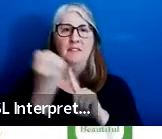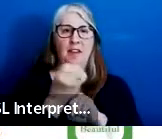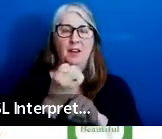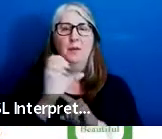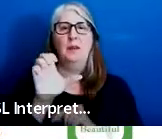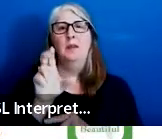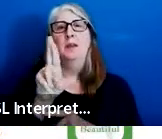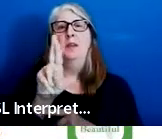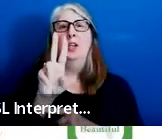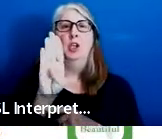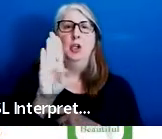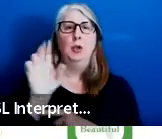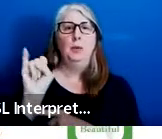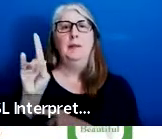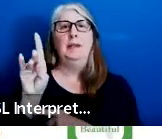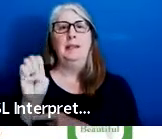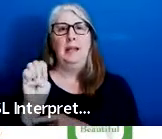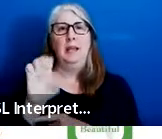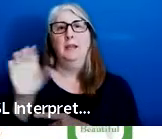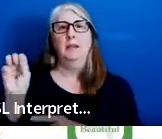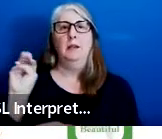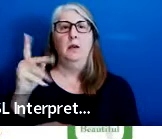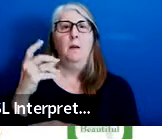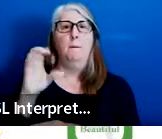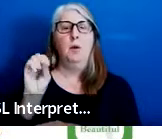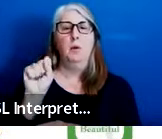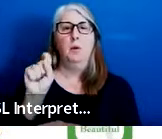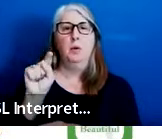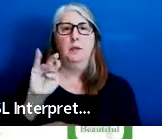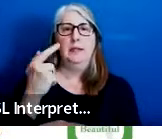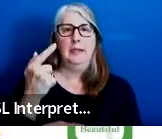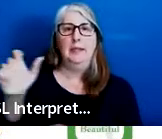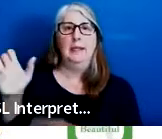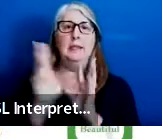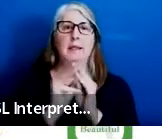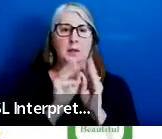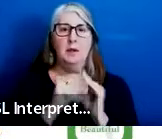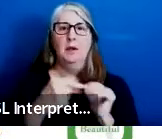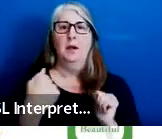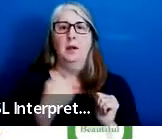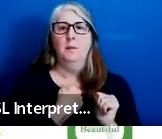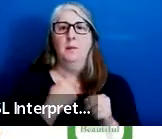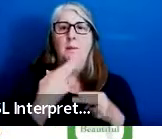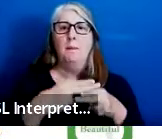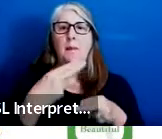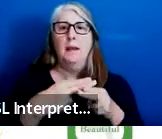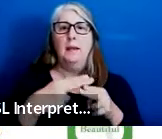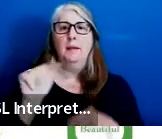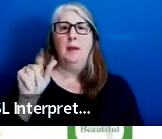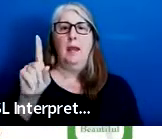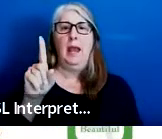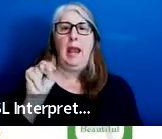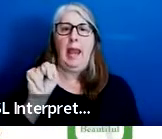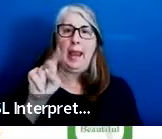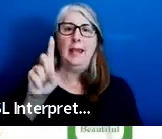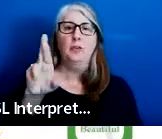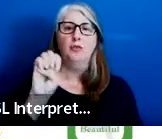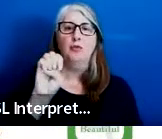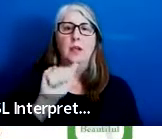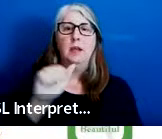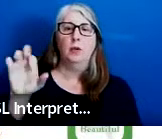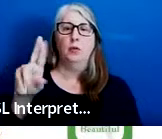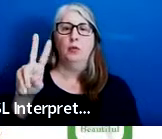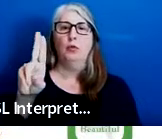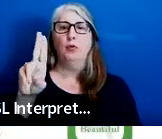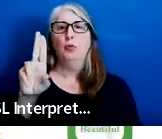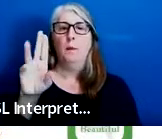Curbside Composting Seminar. My name is Andrea Crooms. I'm the Director of the Department of Environment here in Prince George's County. I'm so excited that